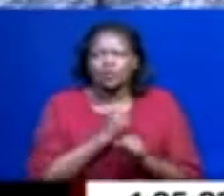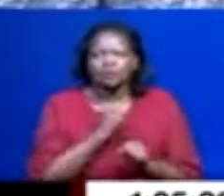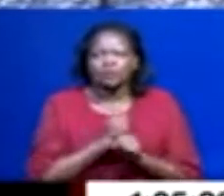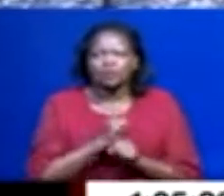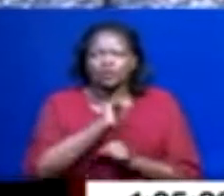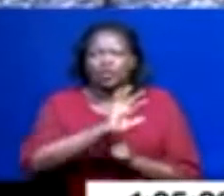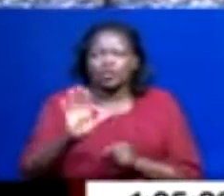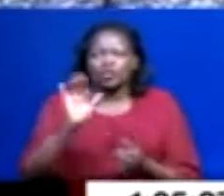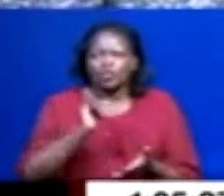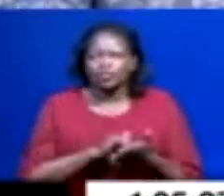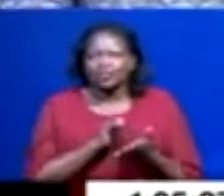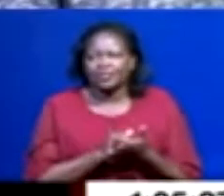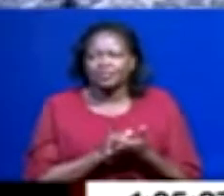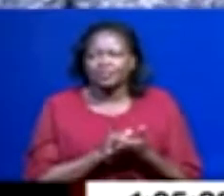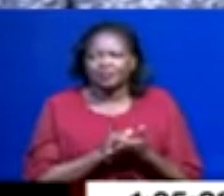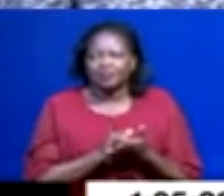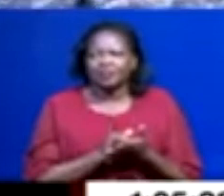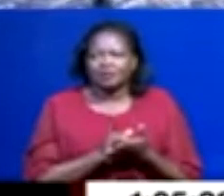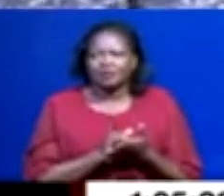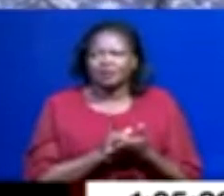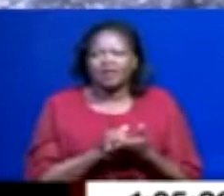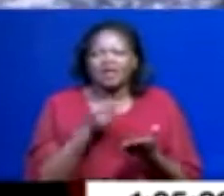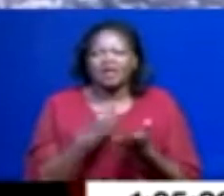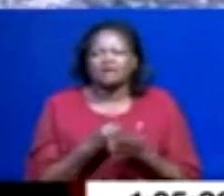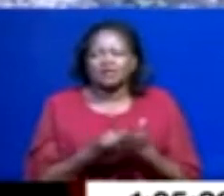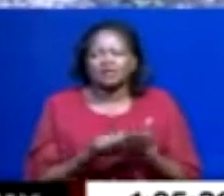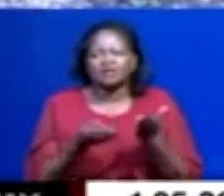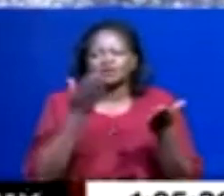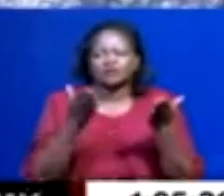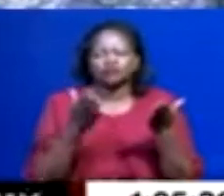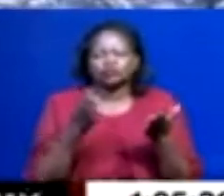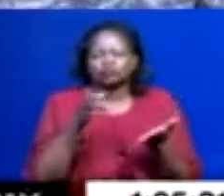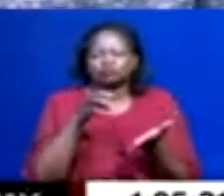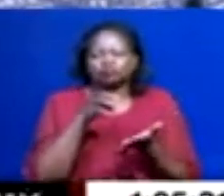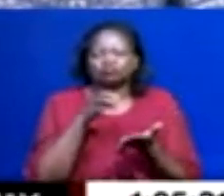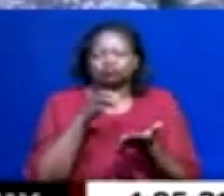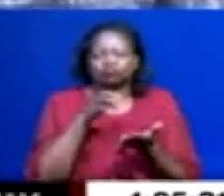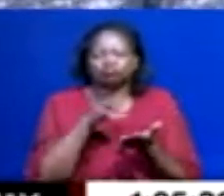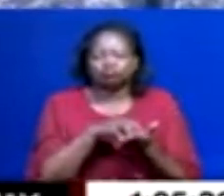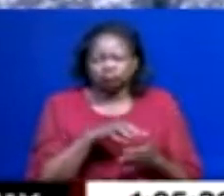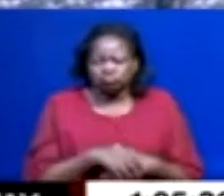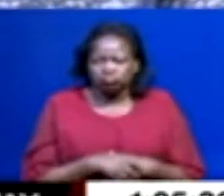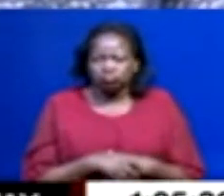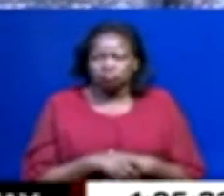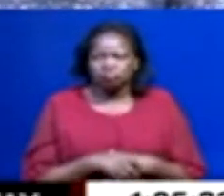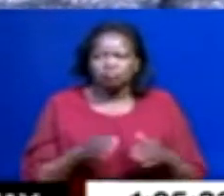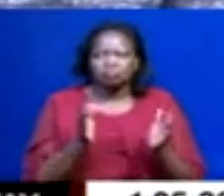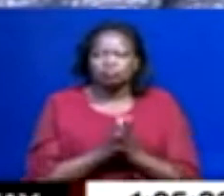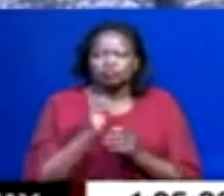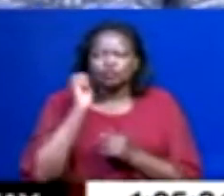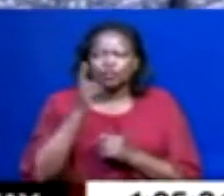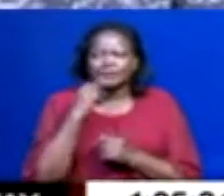are at the financial evaluation stage, for those the companies that got financial evaluation stage. And you will find